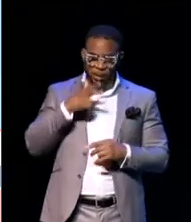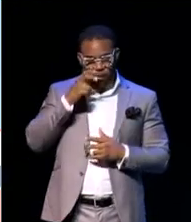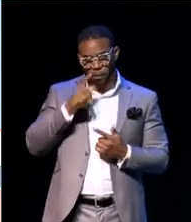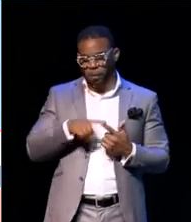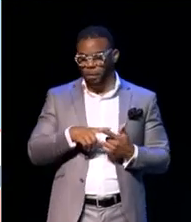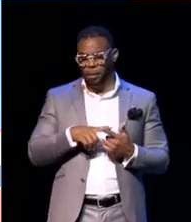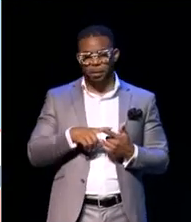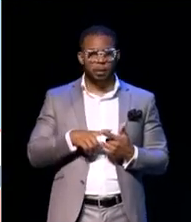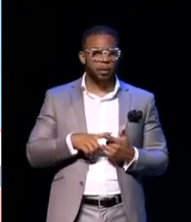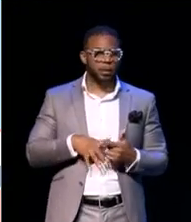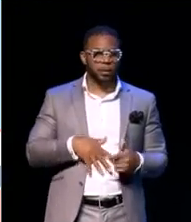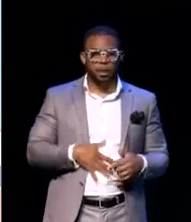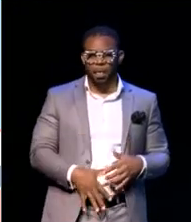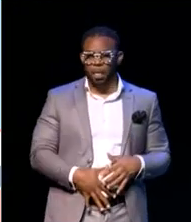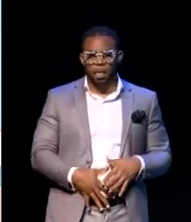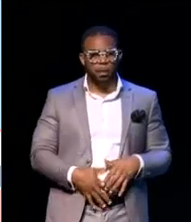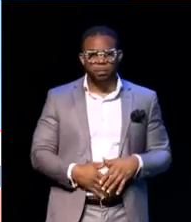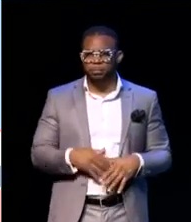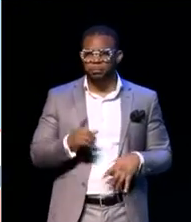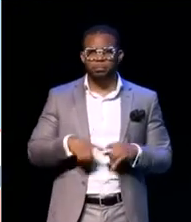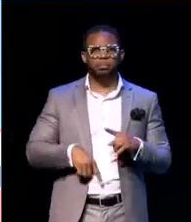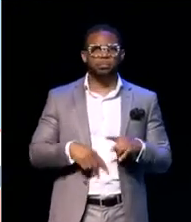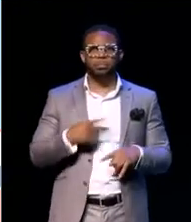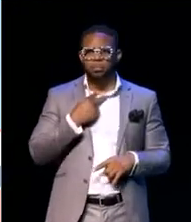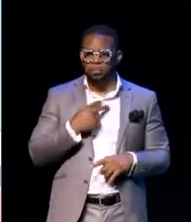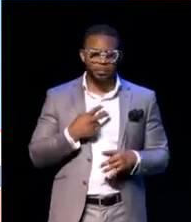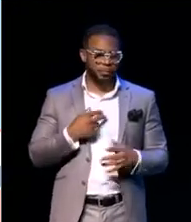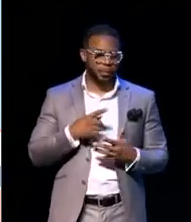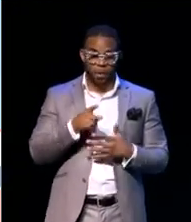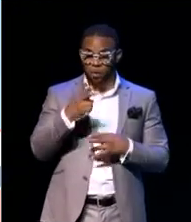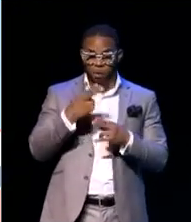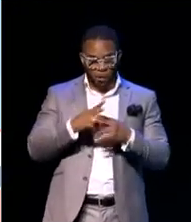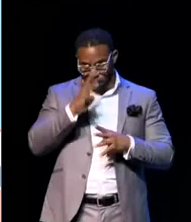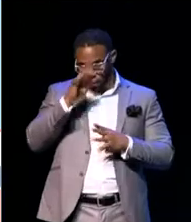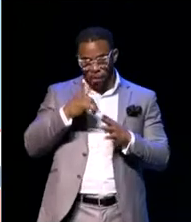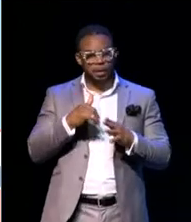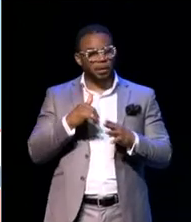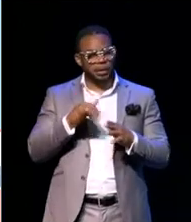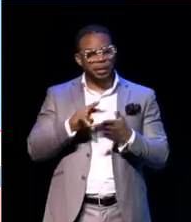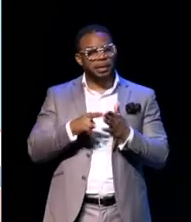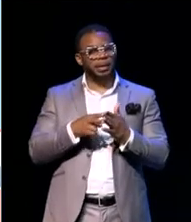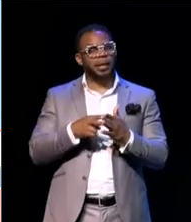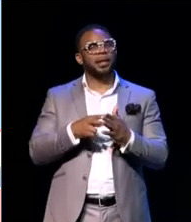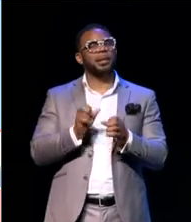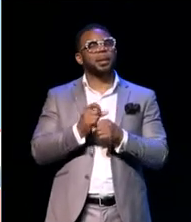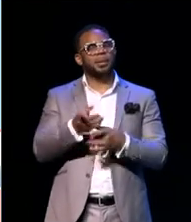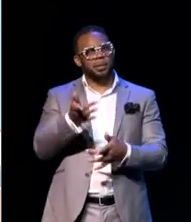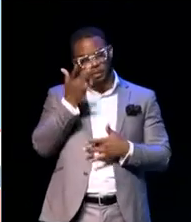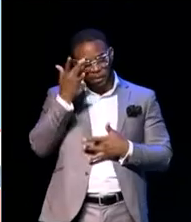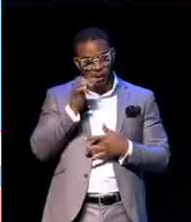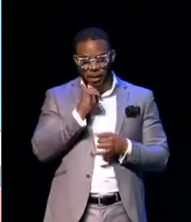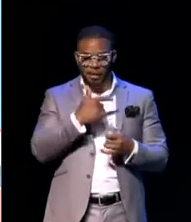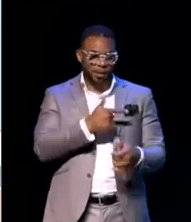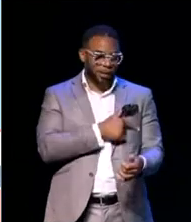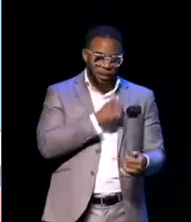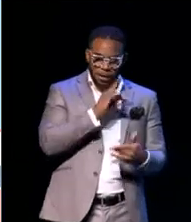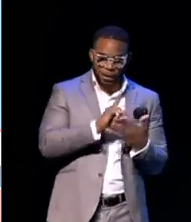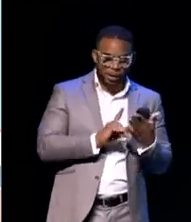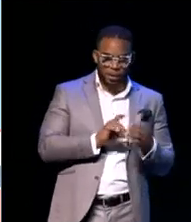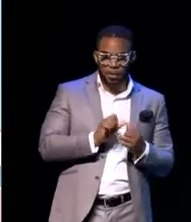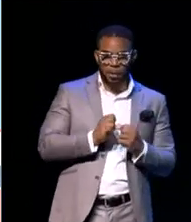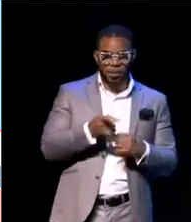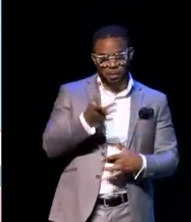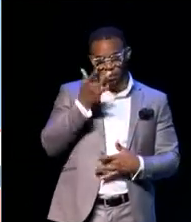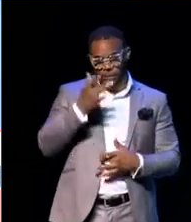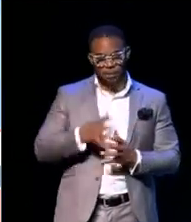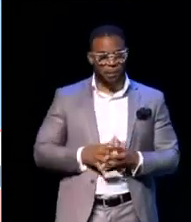heard infertility, you name it, I've heard it. Those are the things that are designed to make you sick. It is not the vaccine that is designed to make you